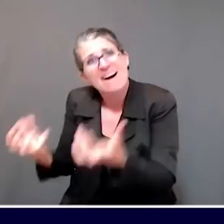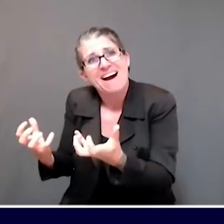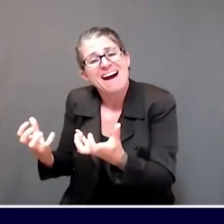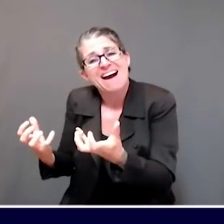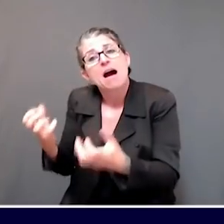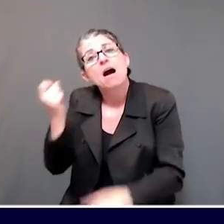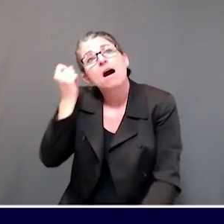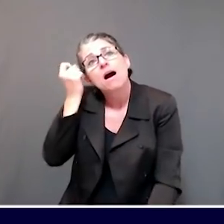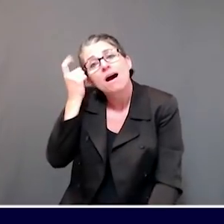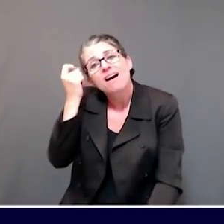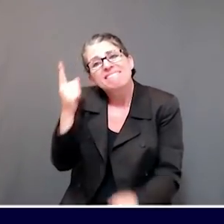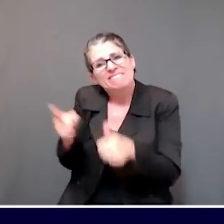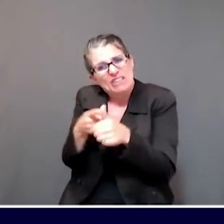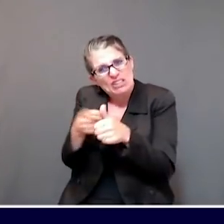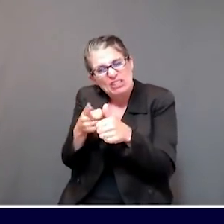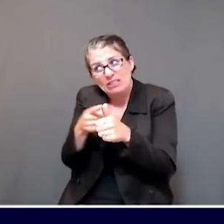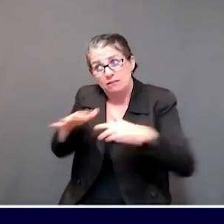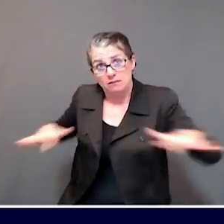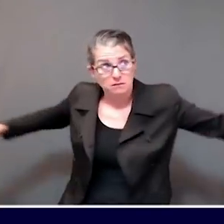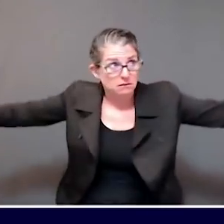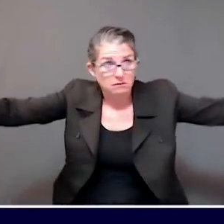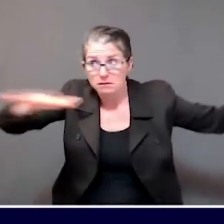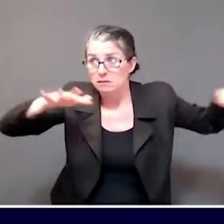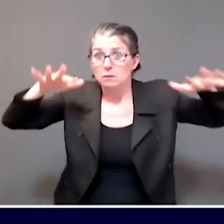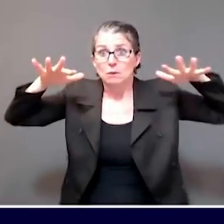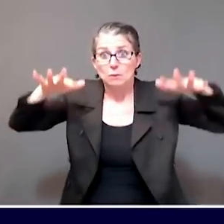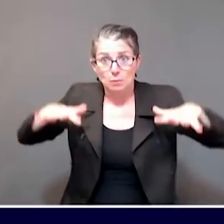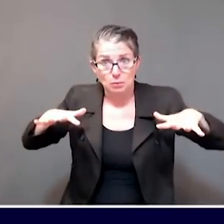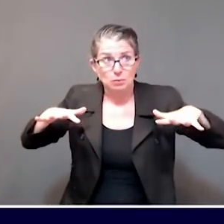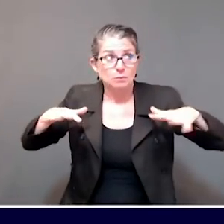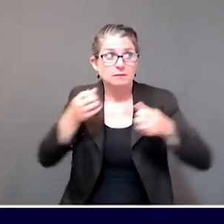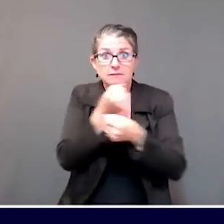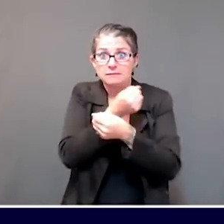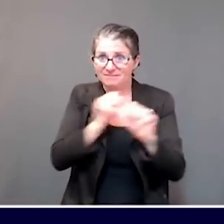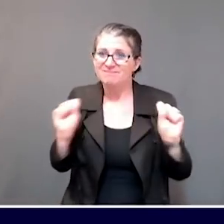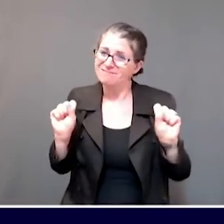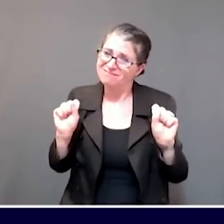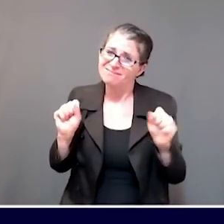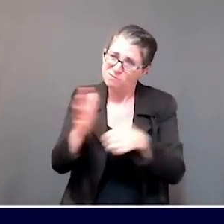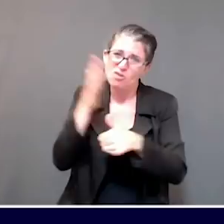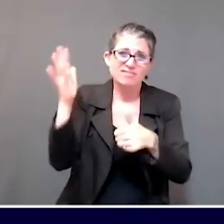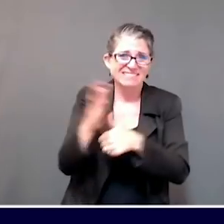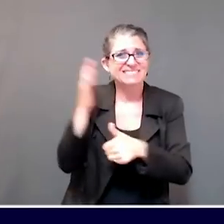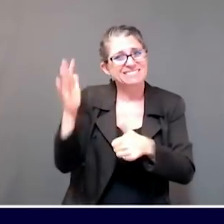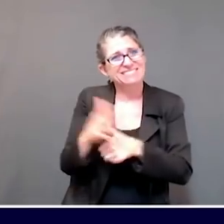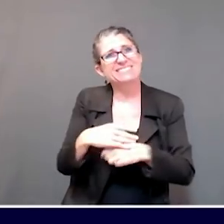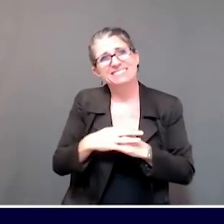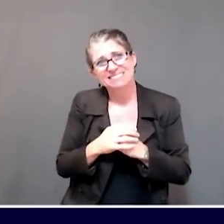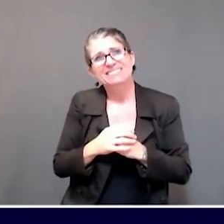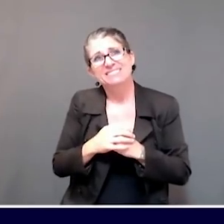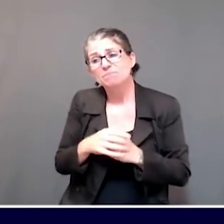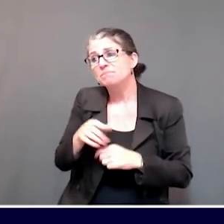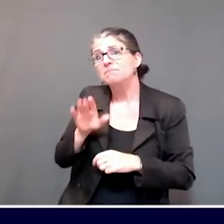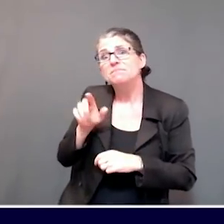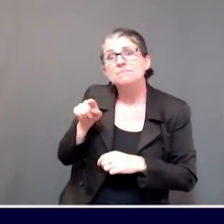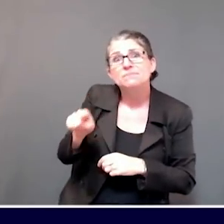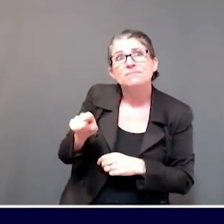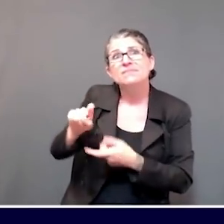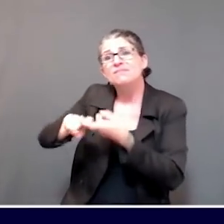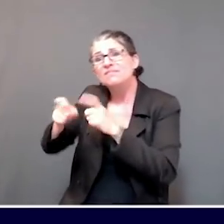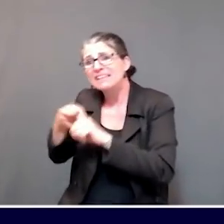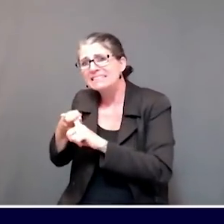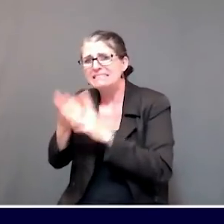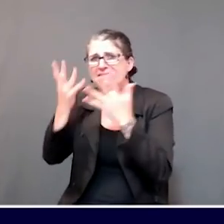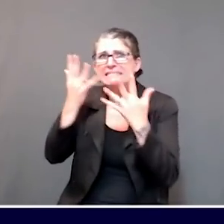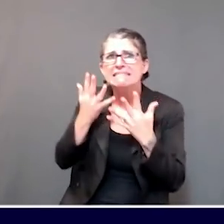now who are feeling sad, neglected, or not able to see or talk with their friends as much as they want, I want you to know that